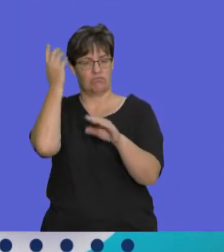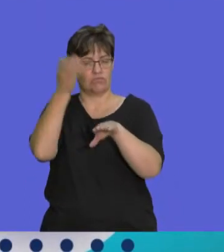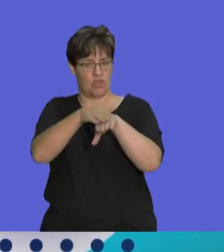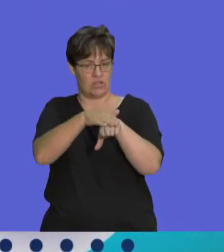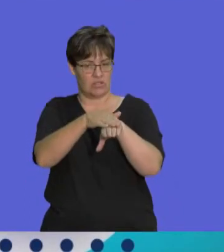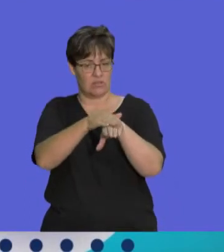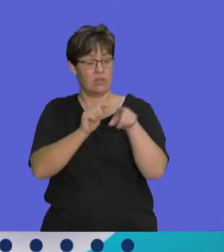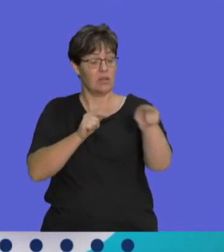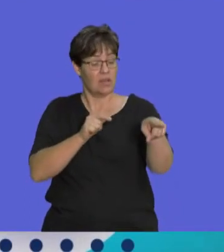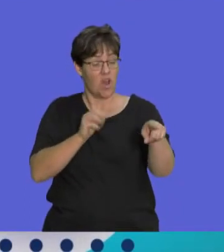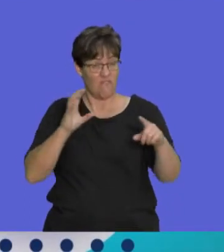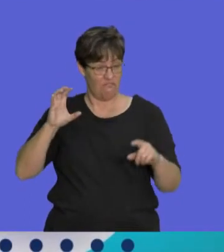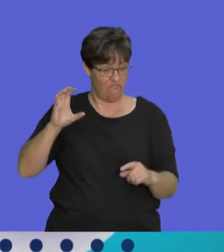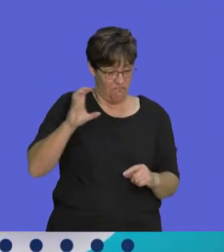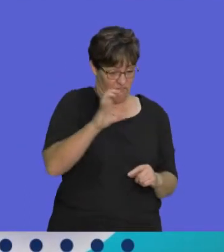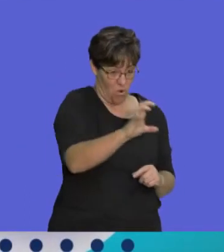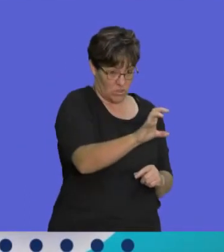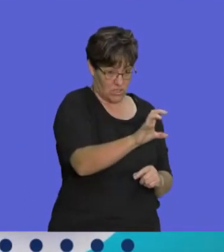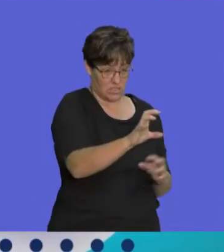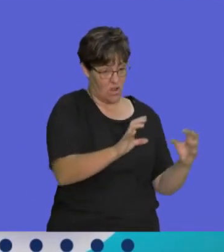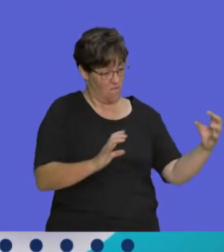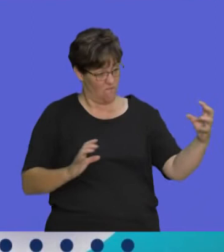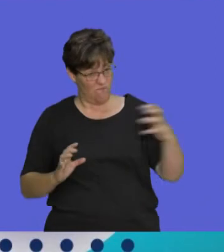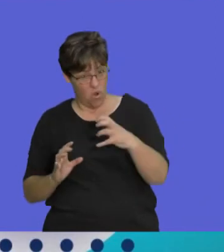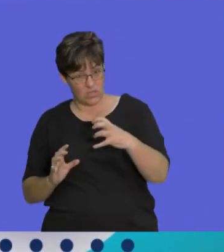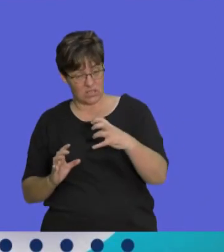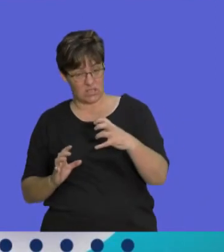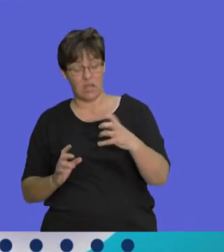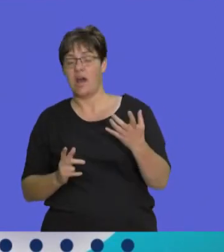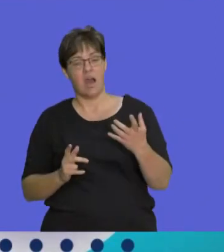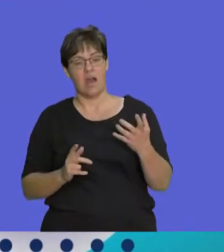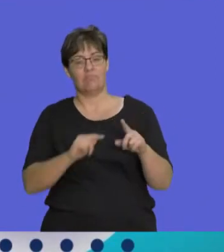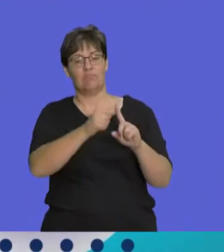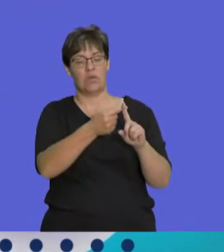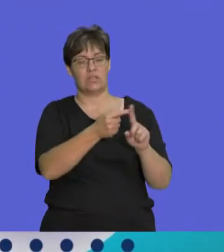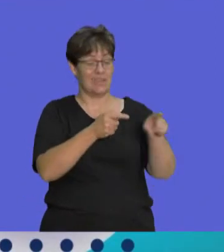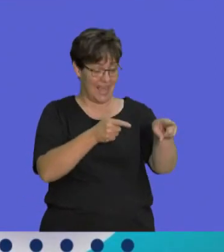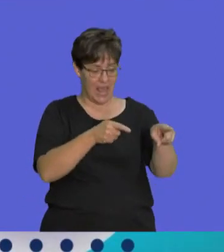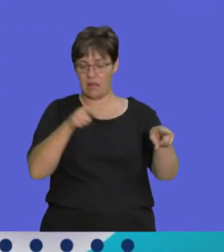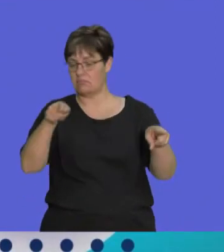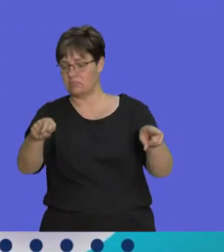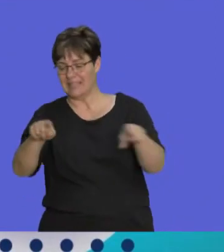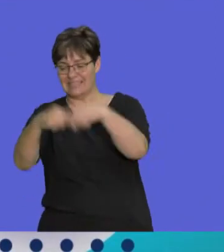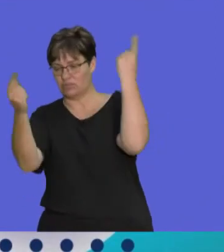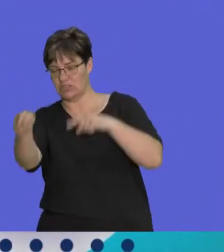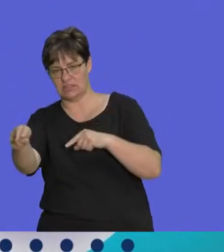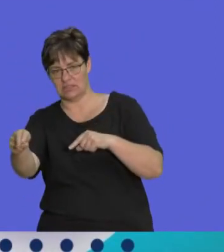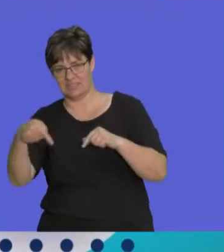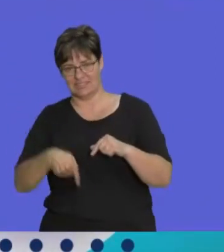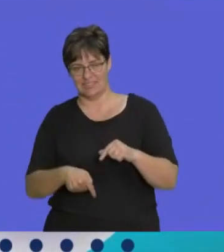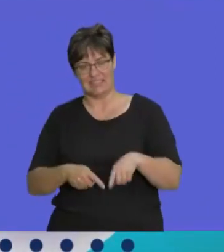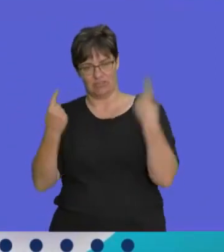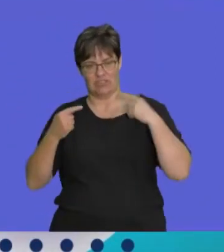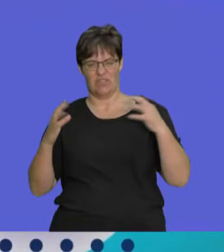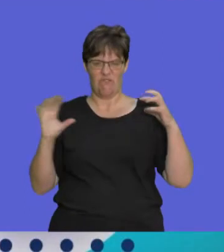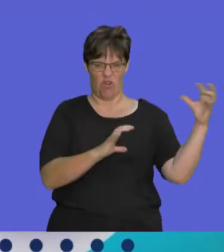charge, the magnitude of the force that the test charge will experience at that point will vary, depending on a number of